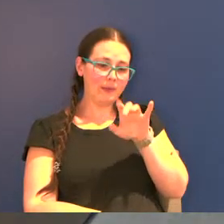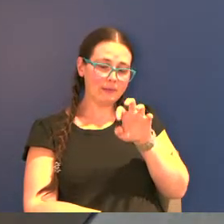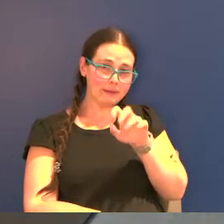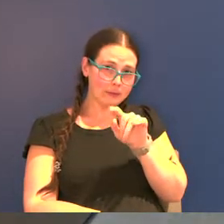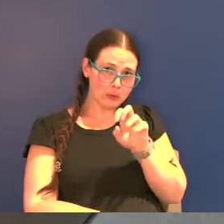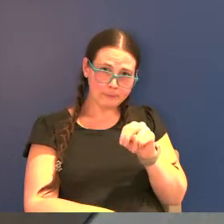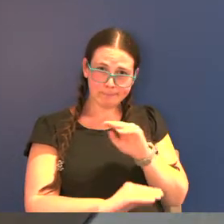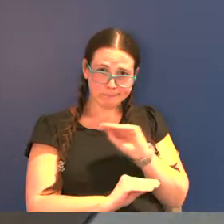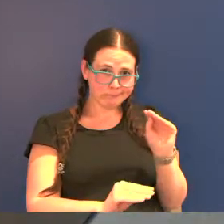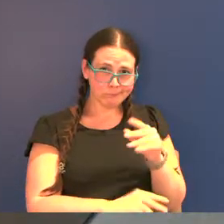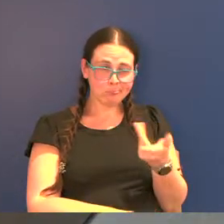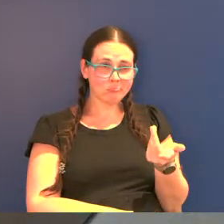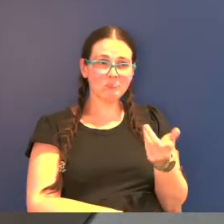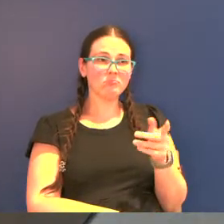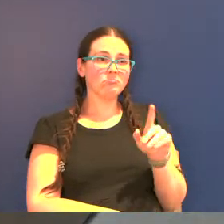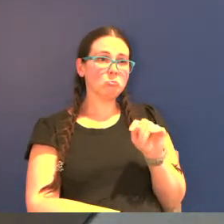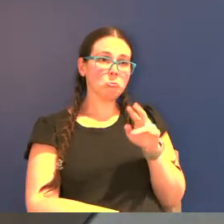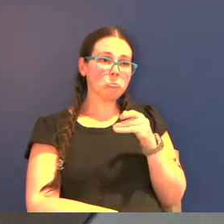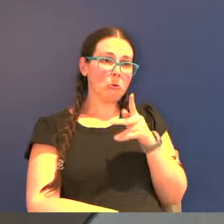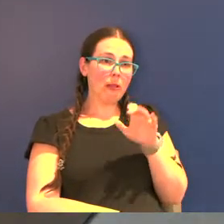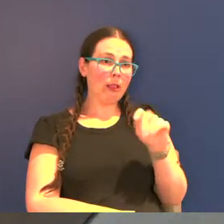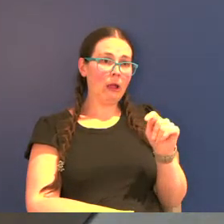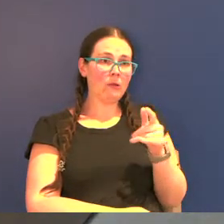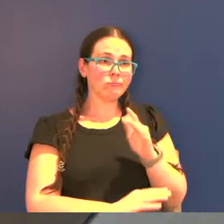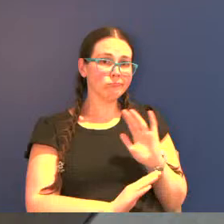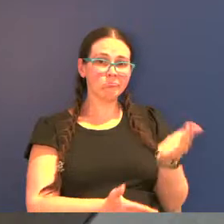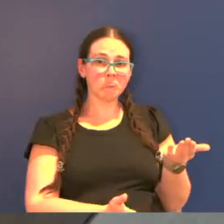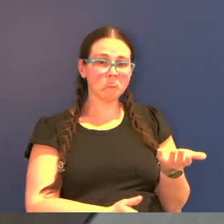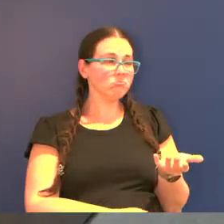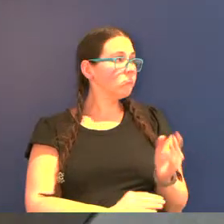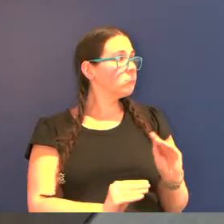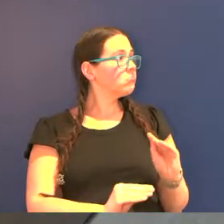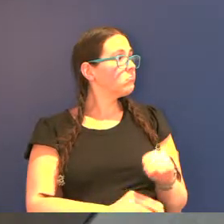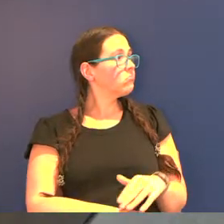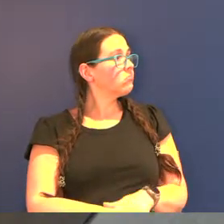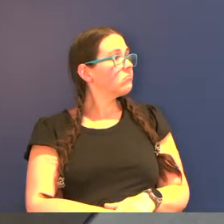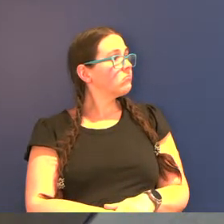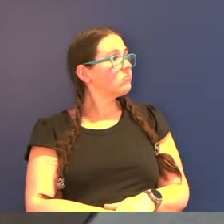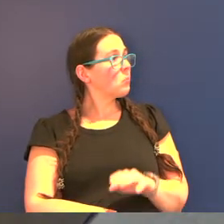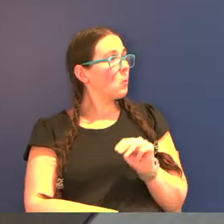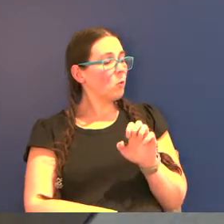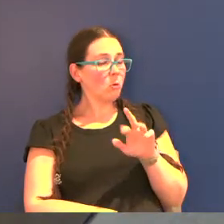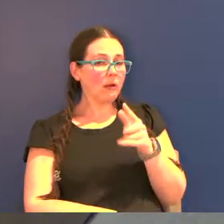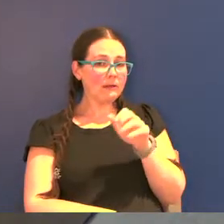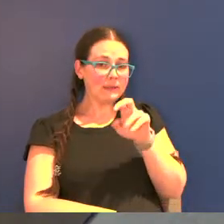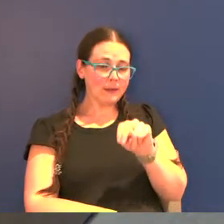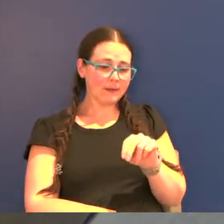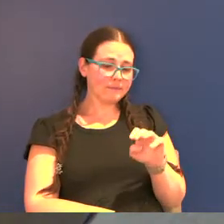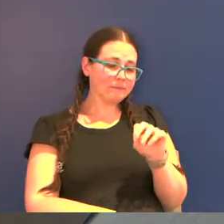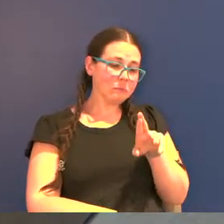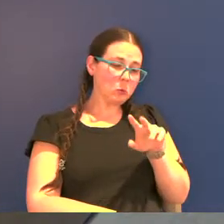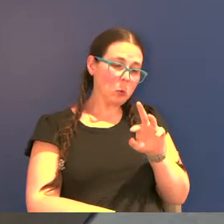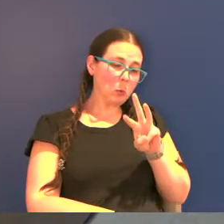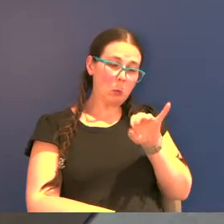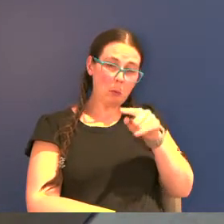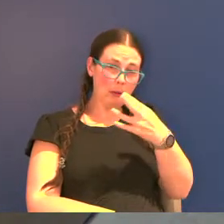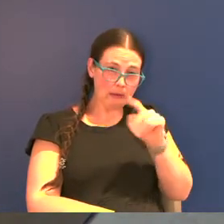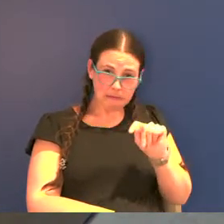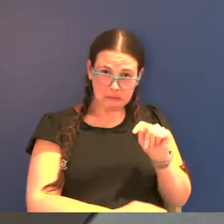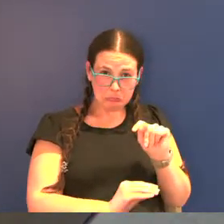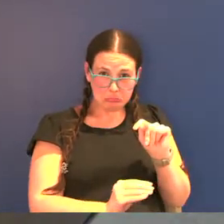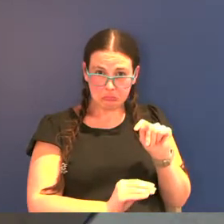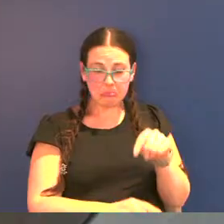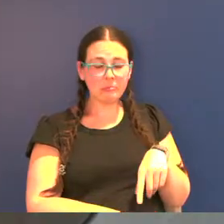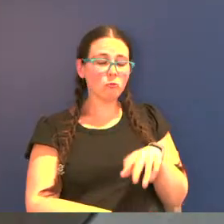Triplett, Ms. Pike, Ms. Morgan, Mr. Wright, I almost called you Mr. Travis,